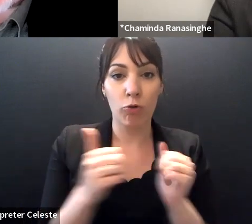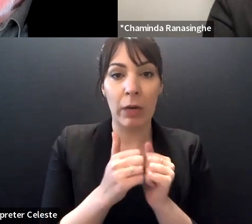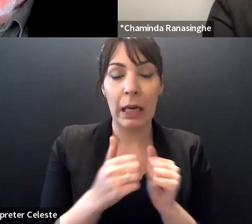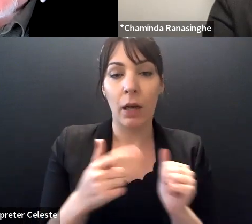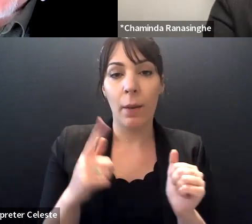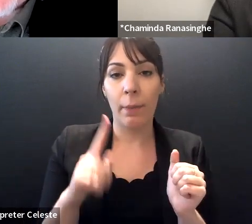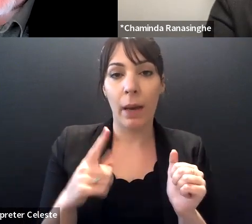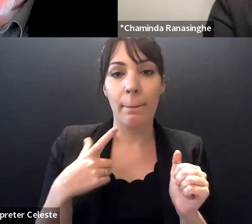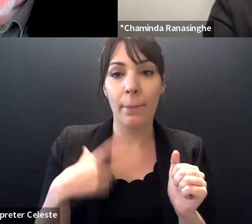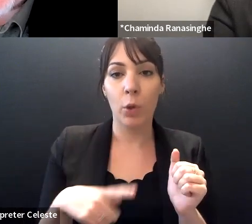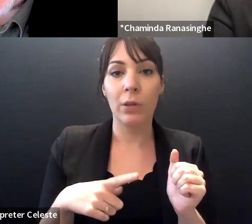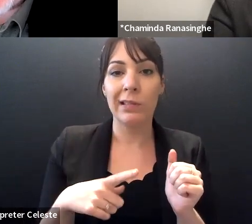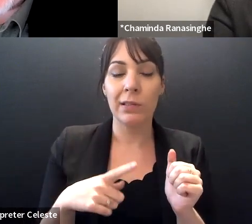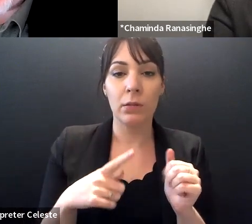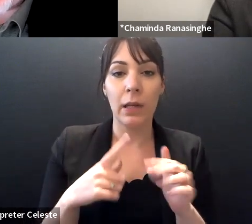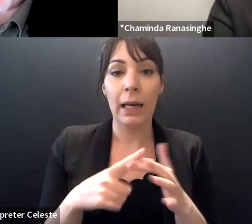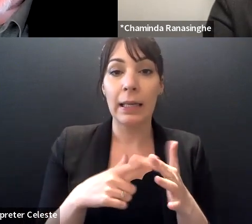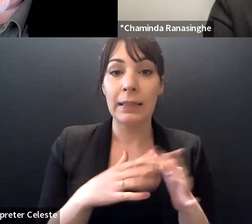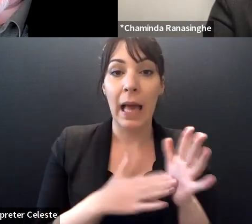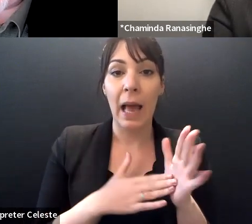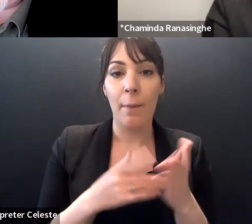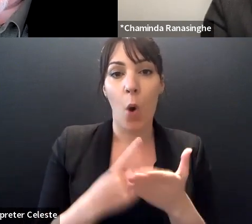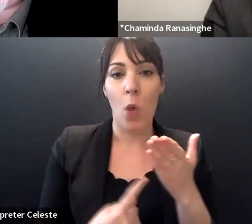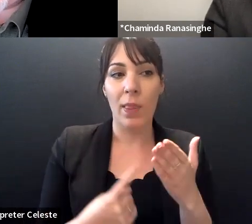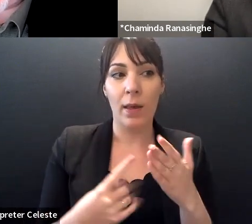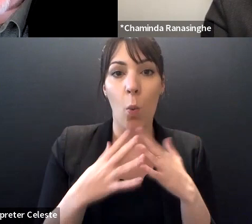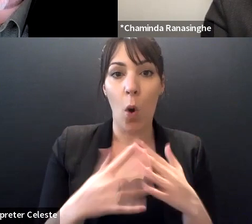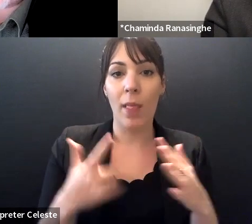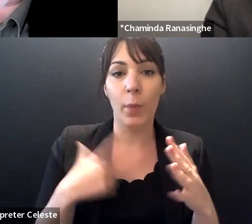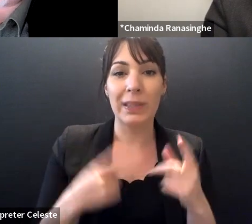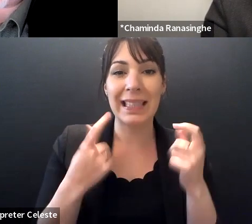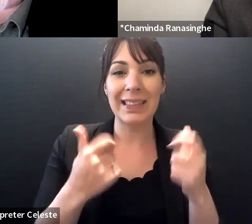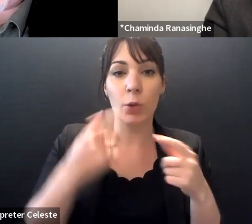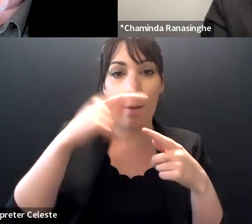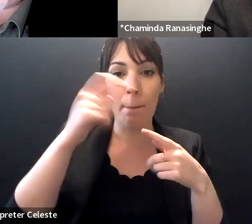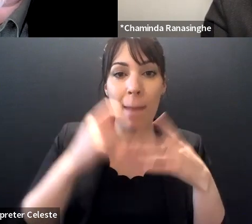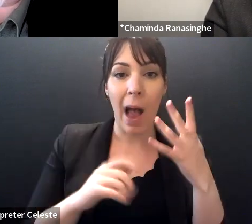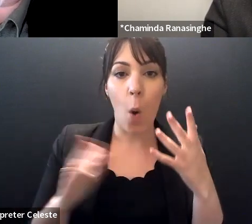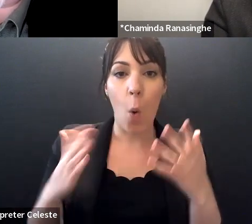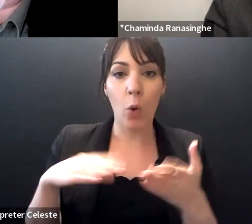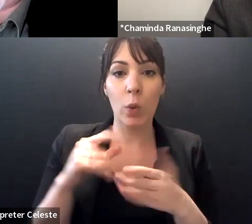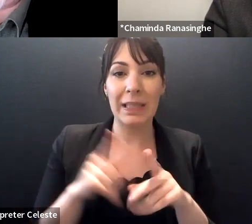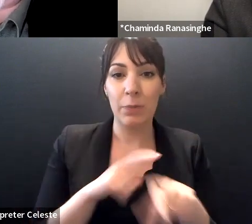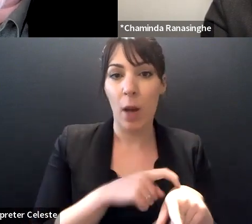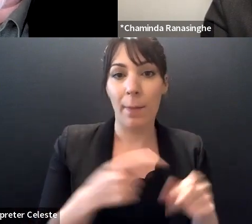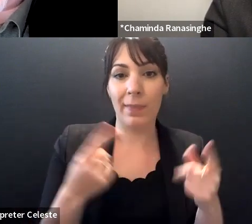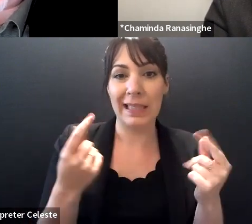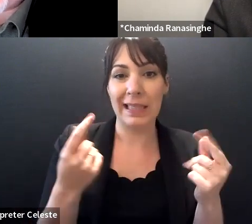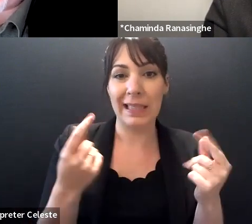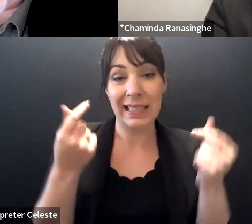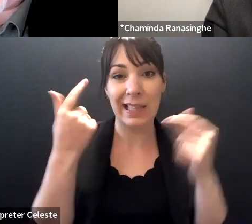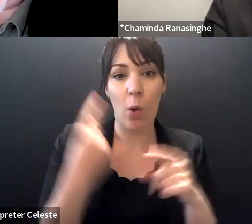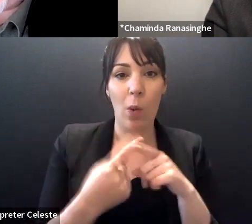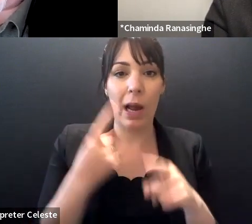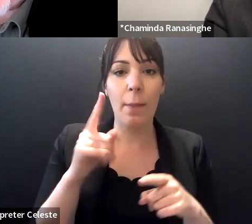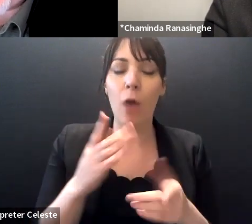way to mass mark a whole bunch of students and do things. So, you know, looking at how we actually assess the learning that students are doing, you know, putting diversity